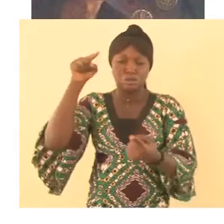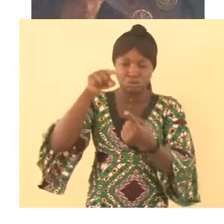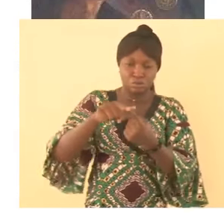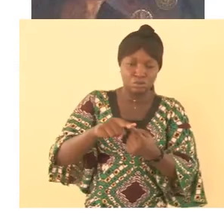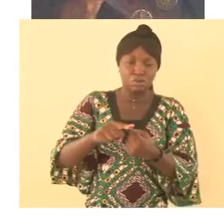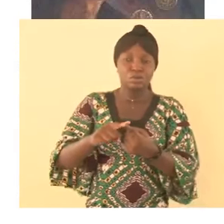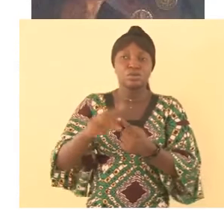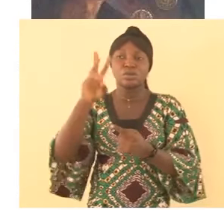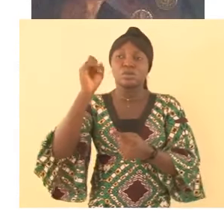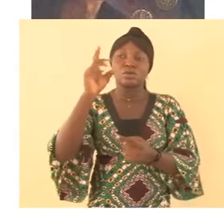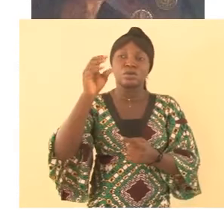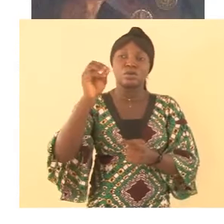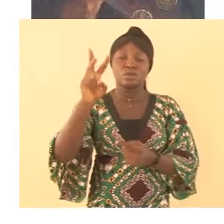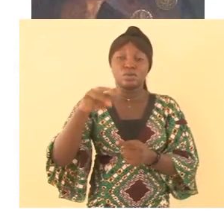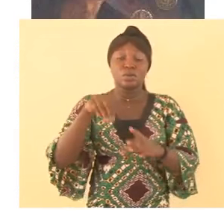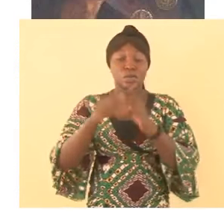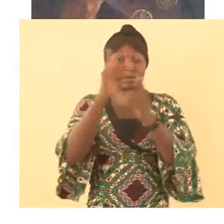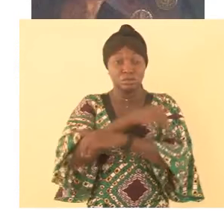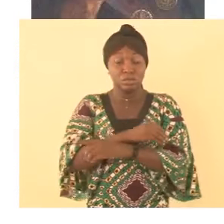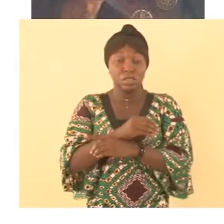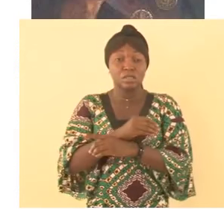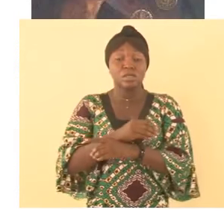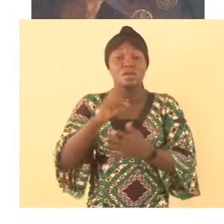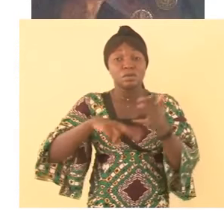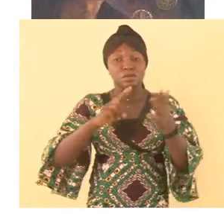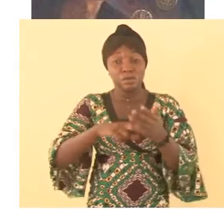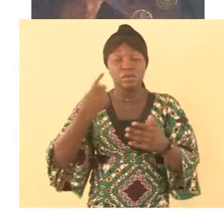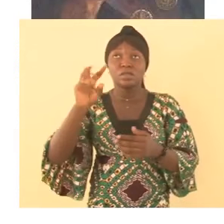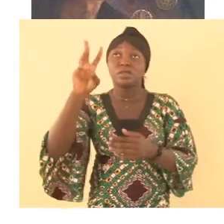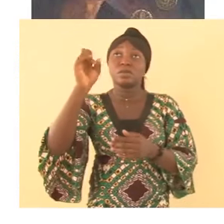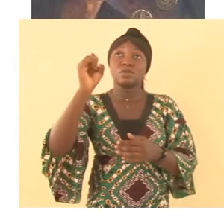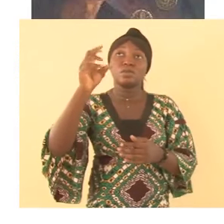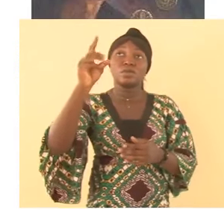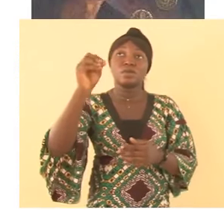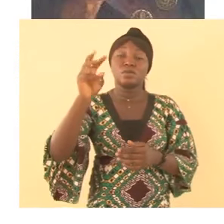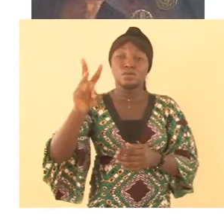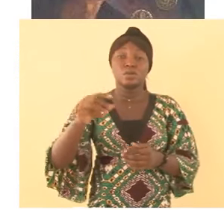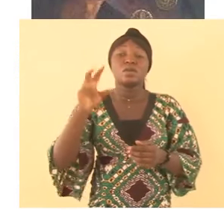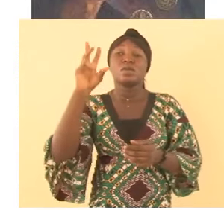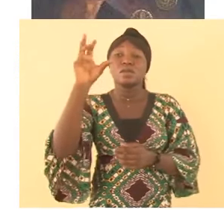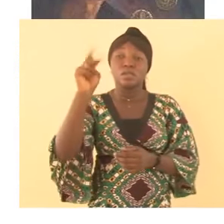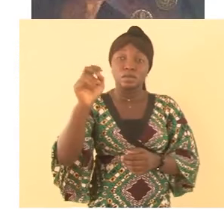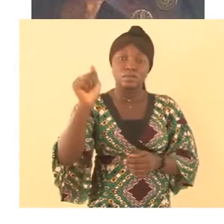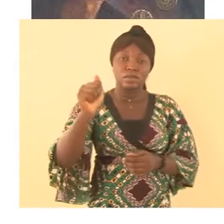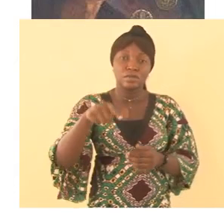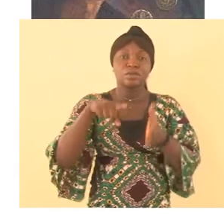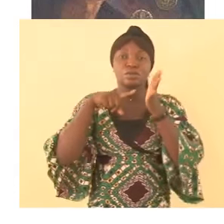widows, in today's reading, however, the widows themselves are the ones